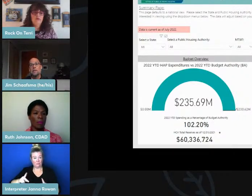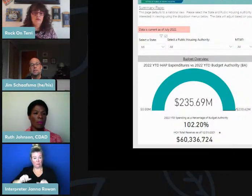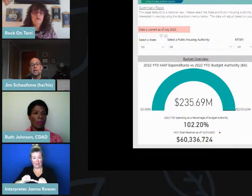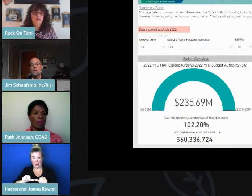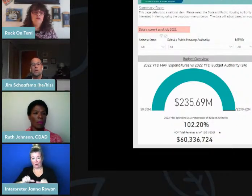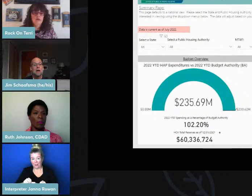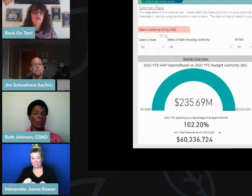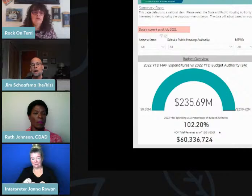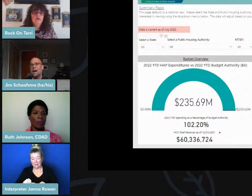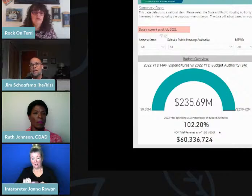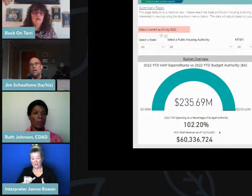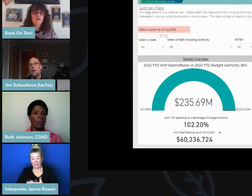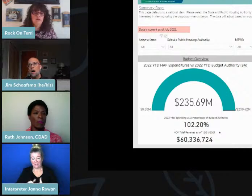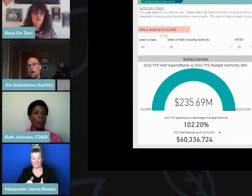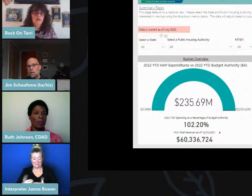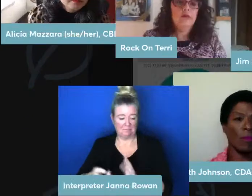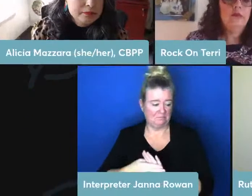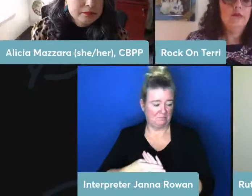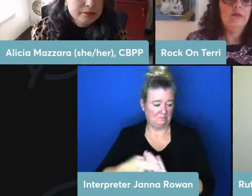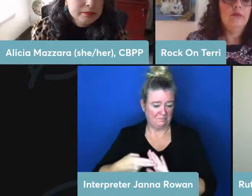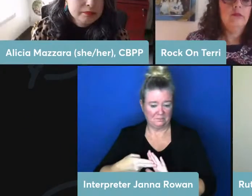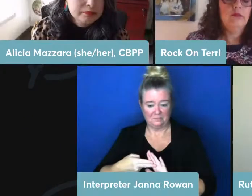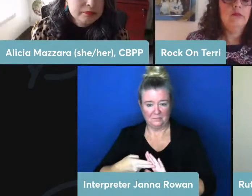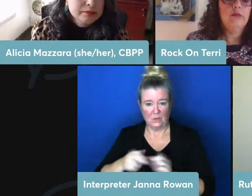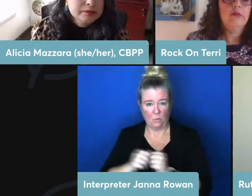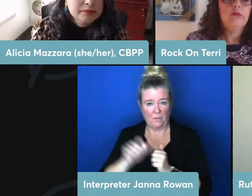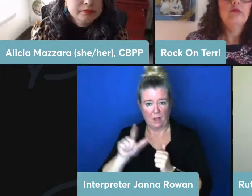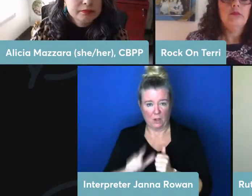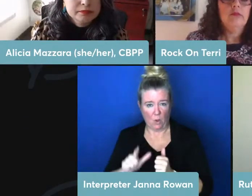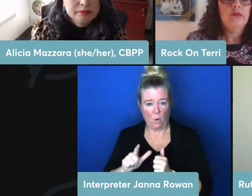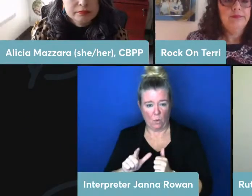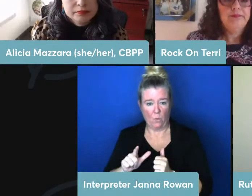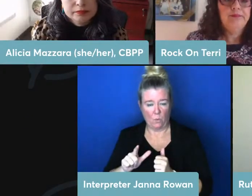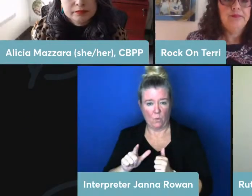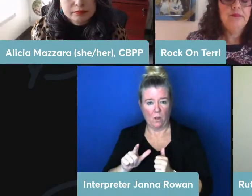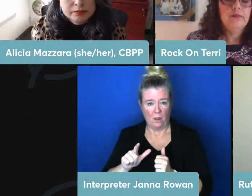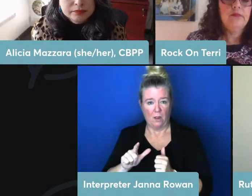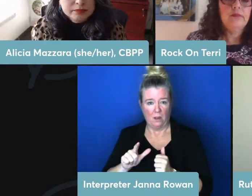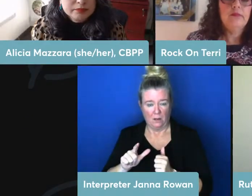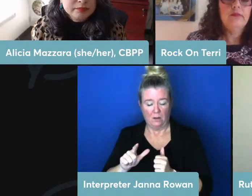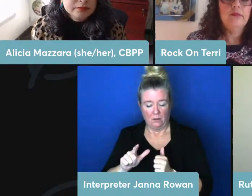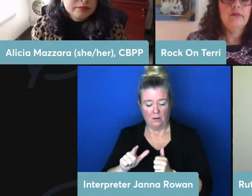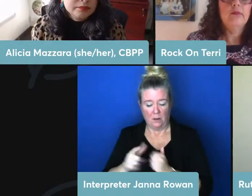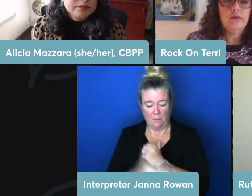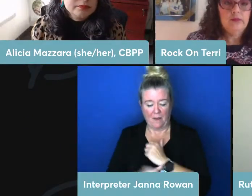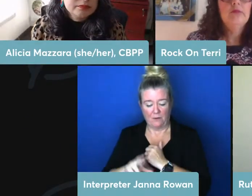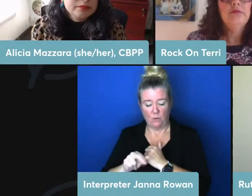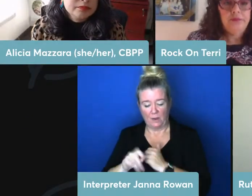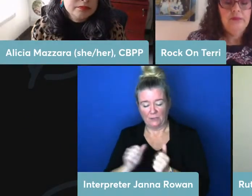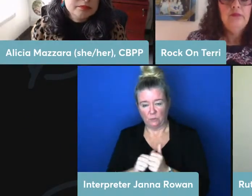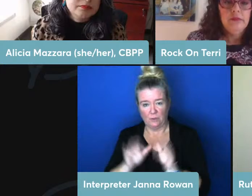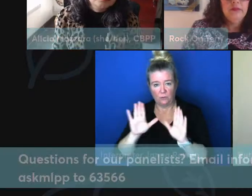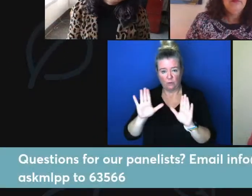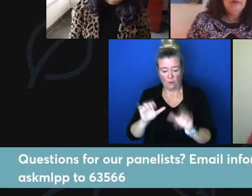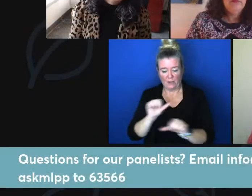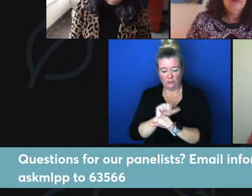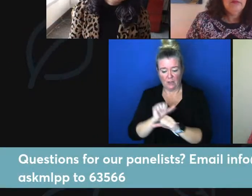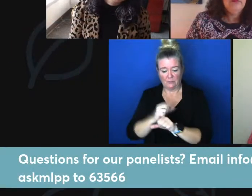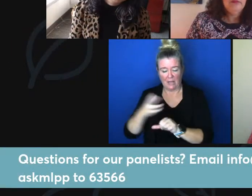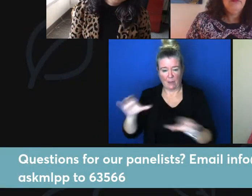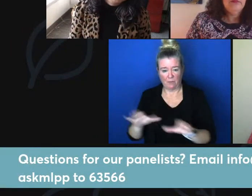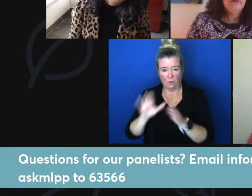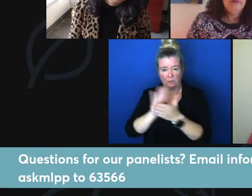these are areas that are marked by low poverty rates with access to good jobs and high performing schools. Another